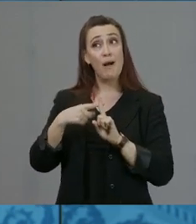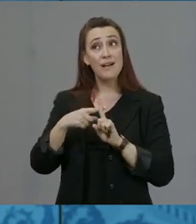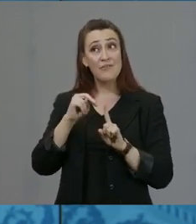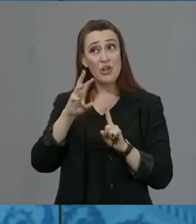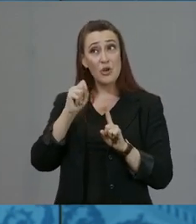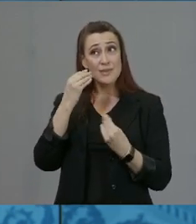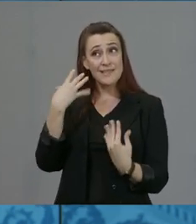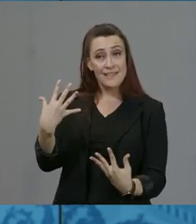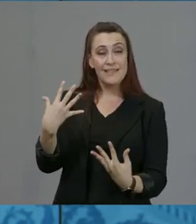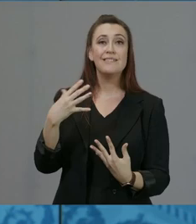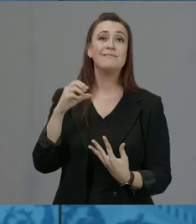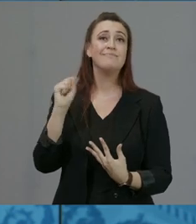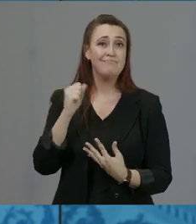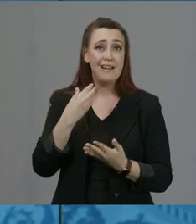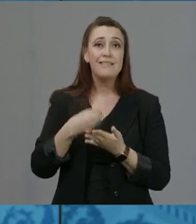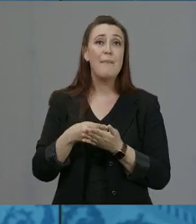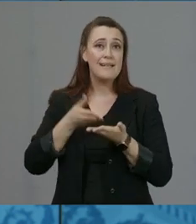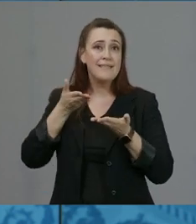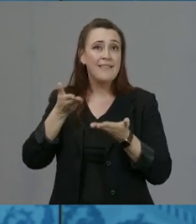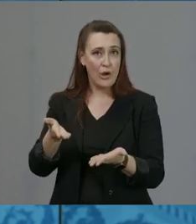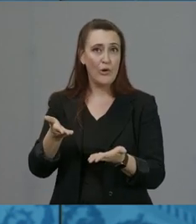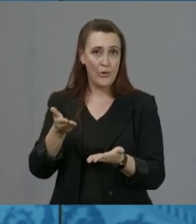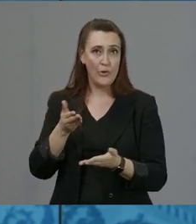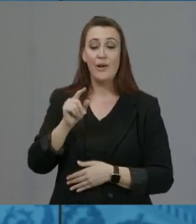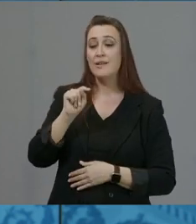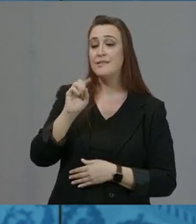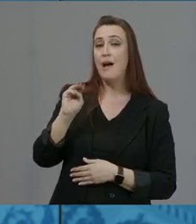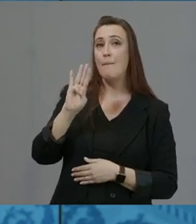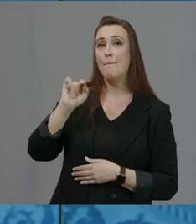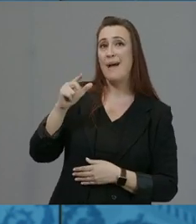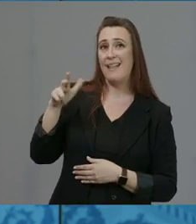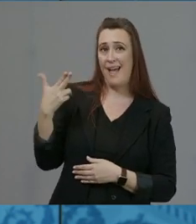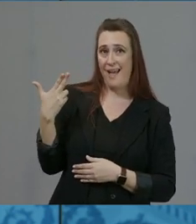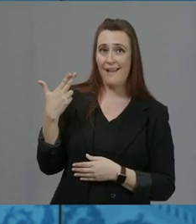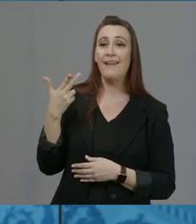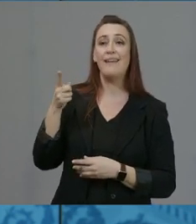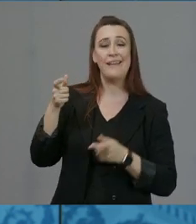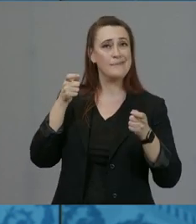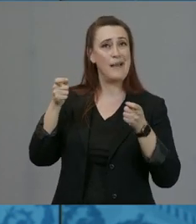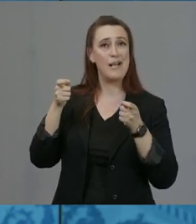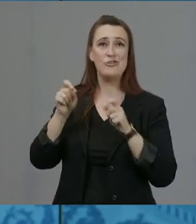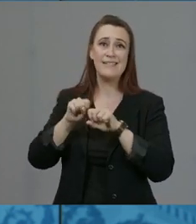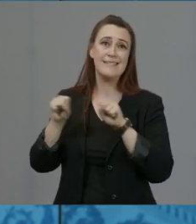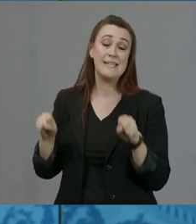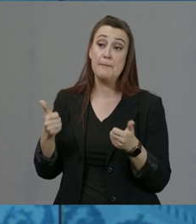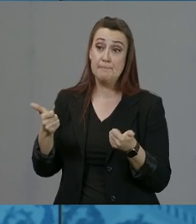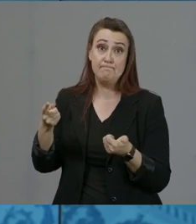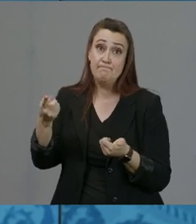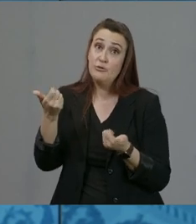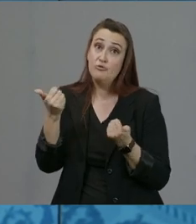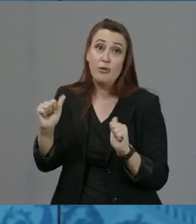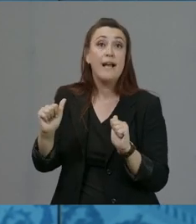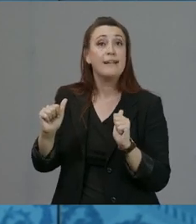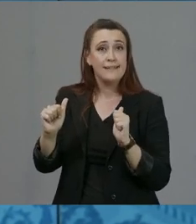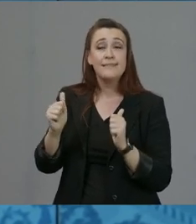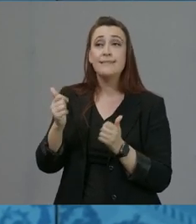you're facing. Tom Betlick is on this 24/7. Whatever dollars he needs in terms of new